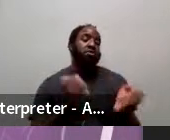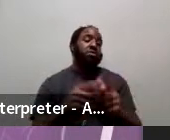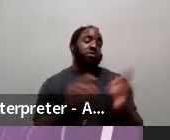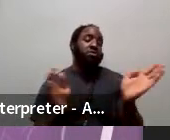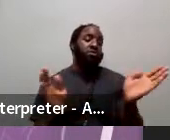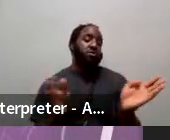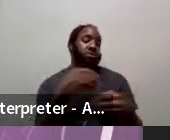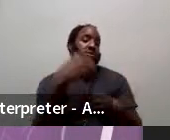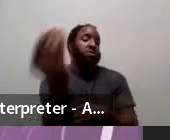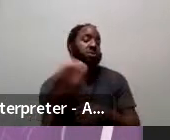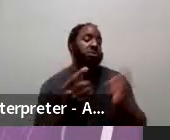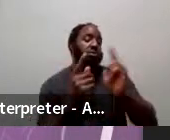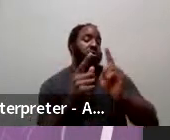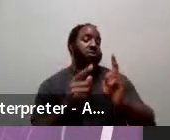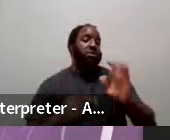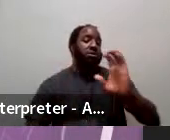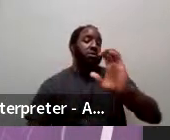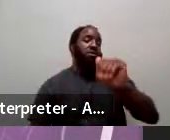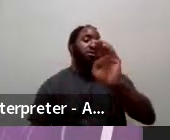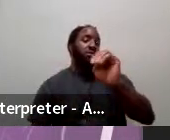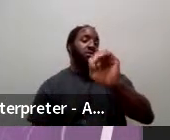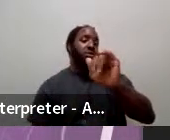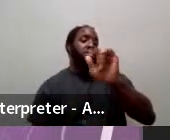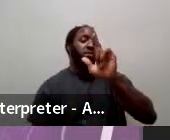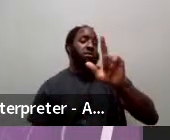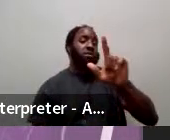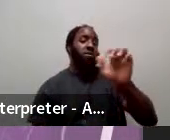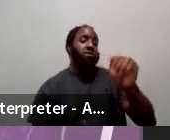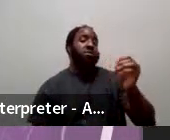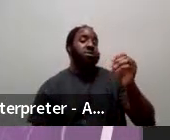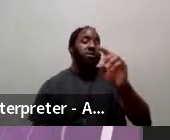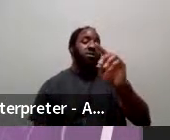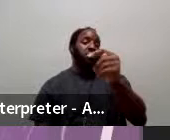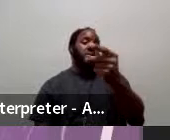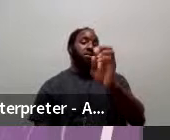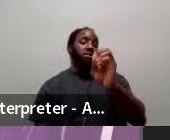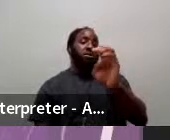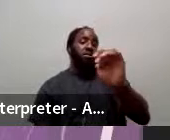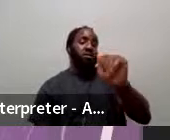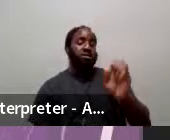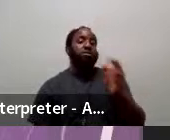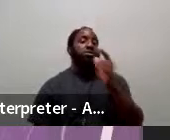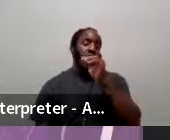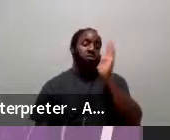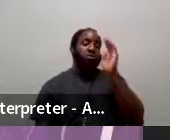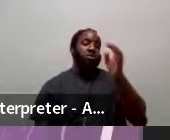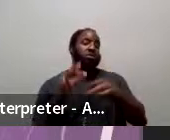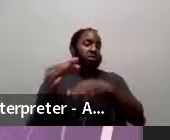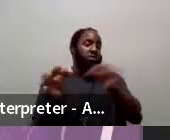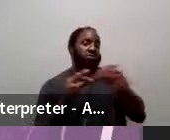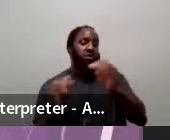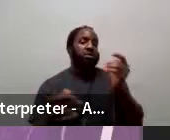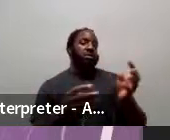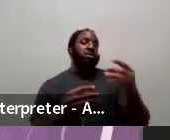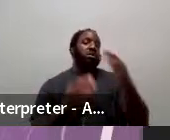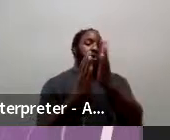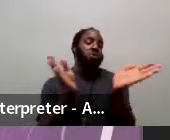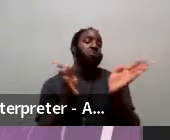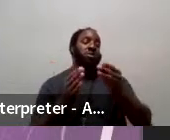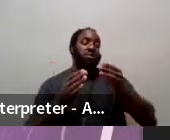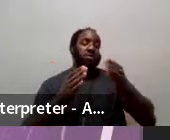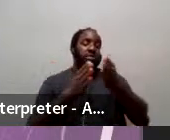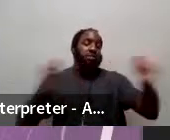now hand it over to Camila Thomas in our office, who is going to step us through the open space planning work.